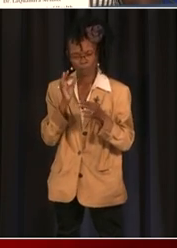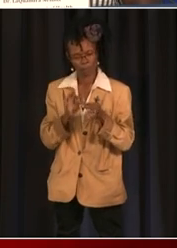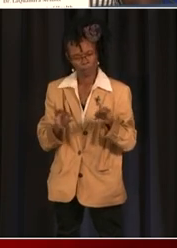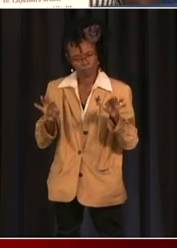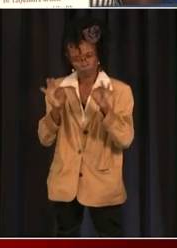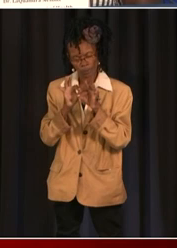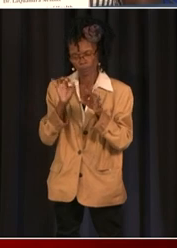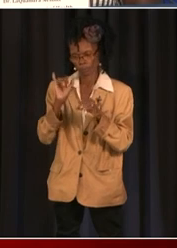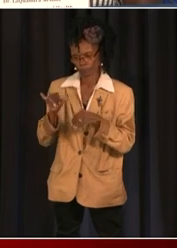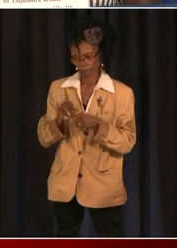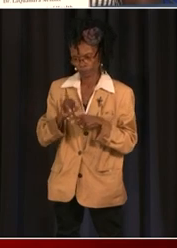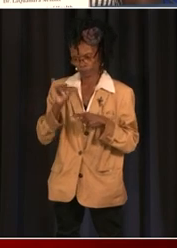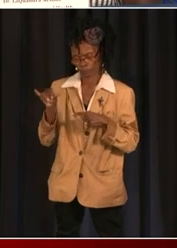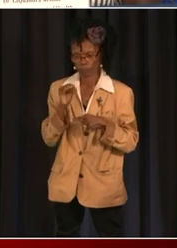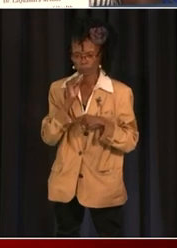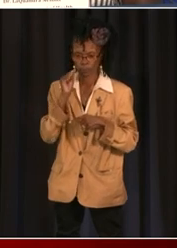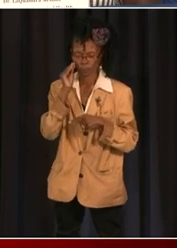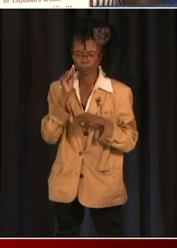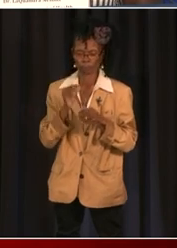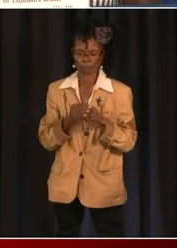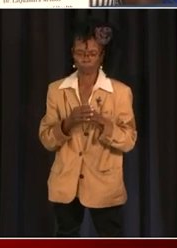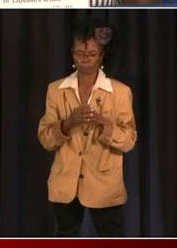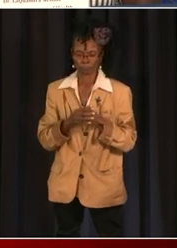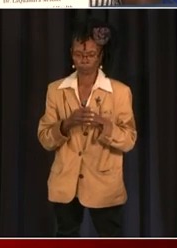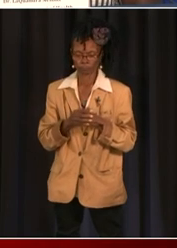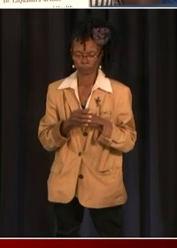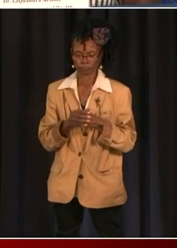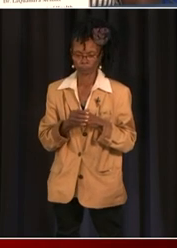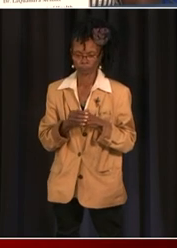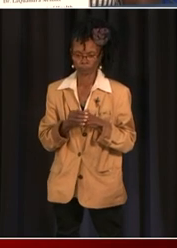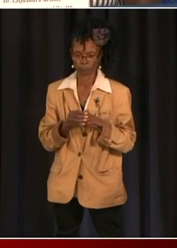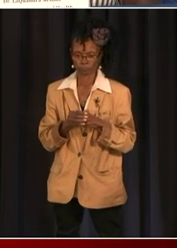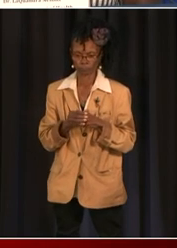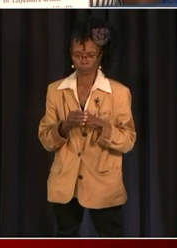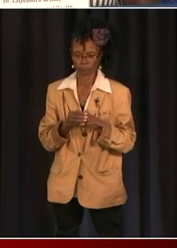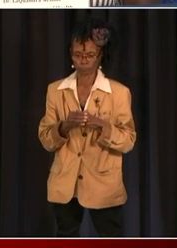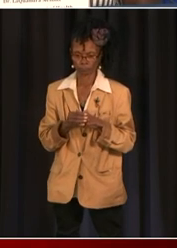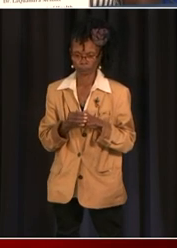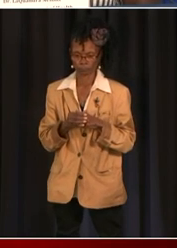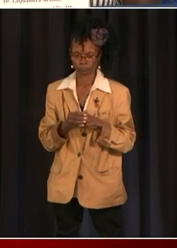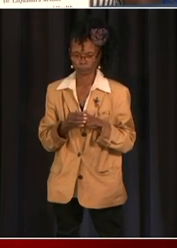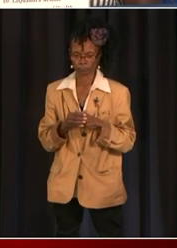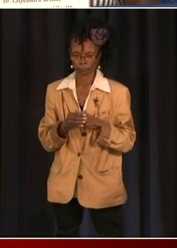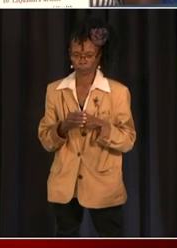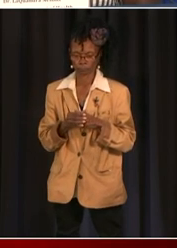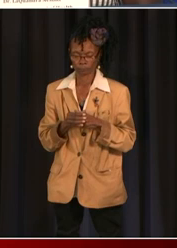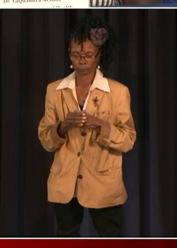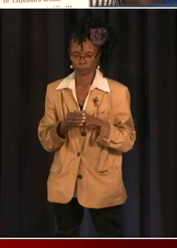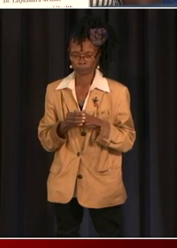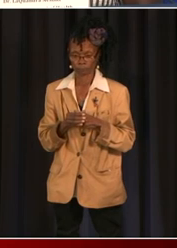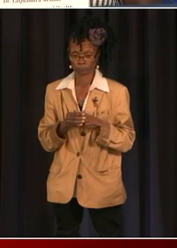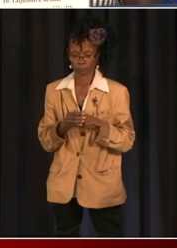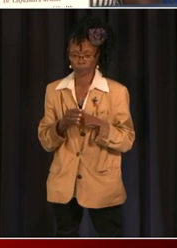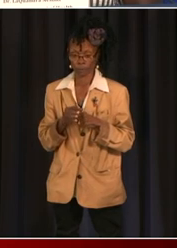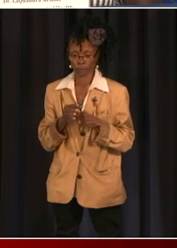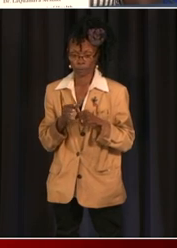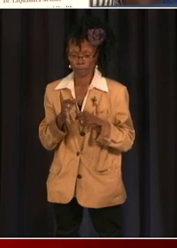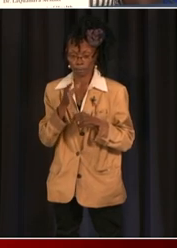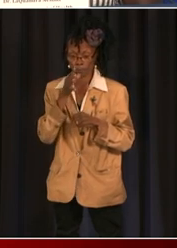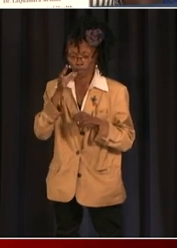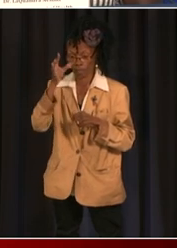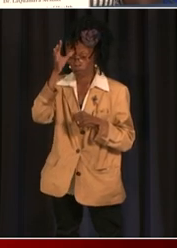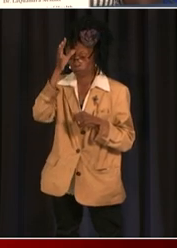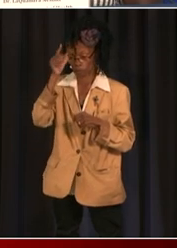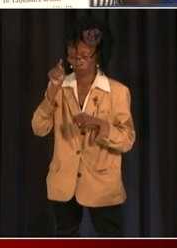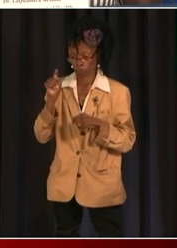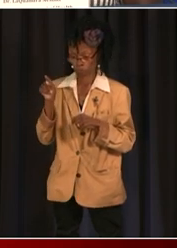us throughout the pandemic and in general, and we want to continue that. Parents will be able to self-screen their children